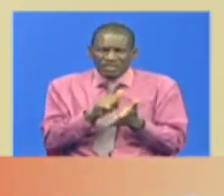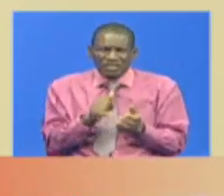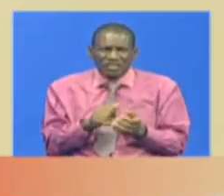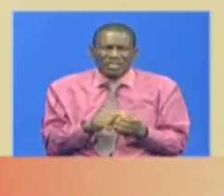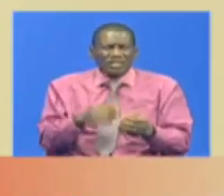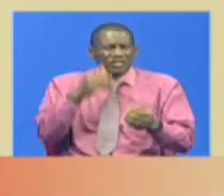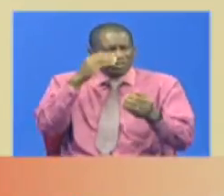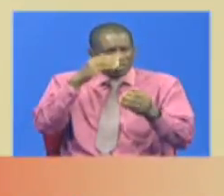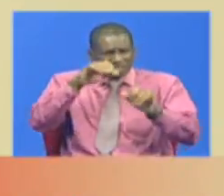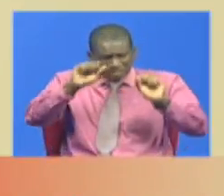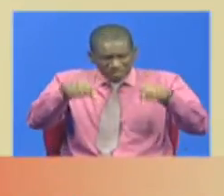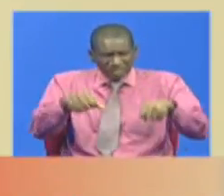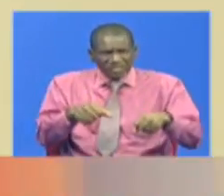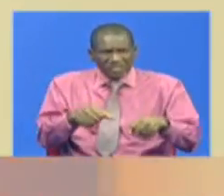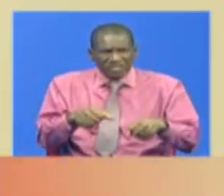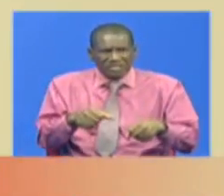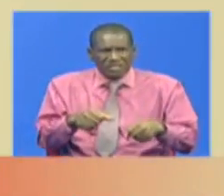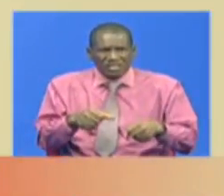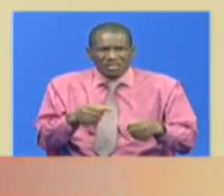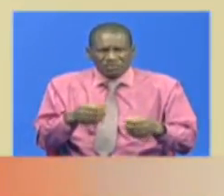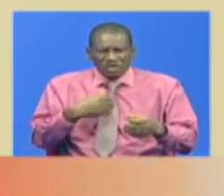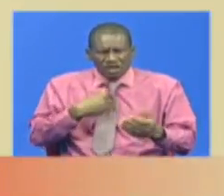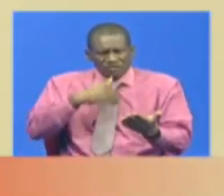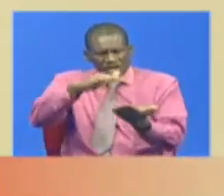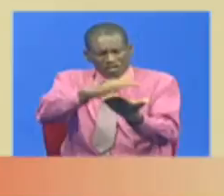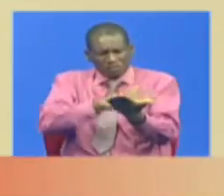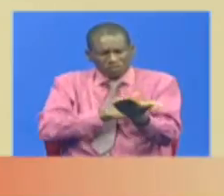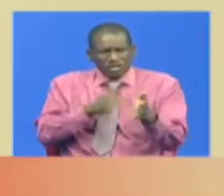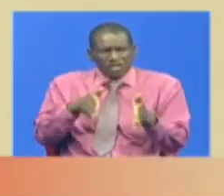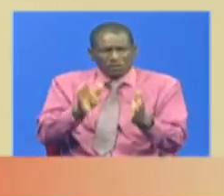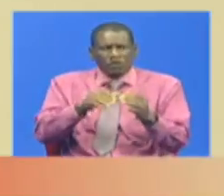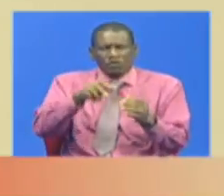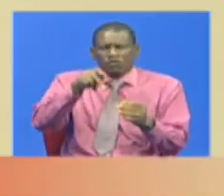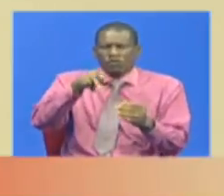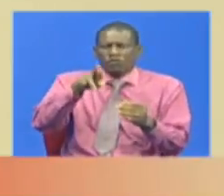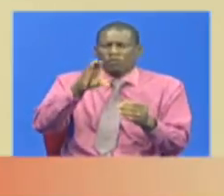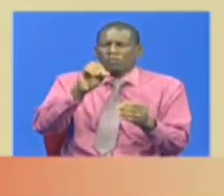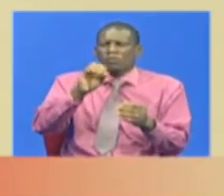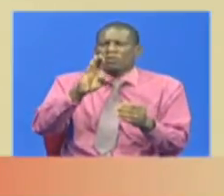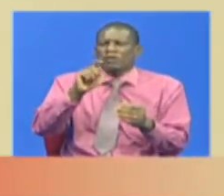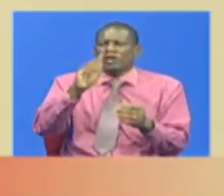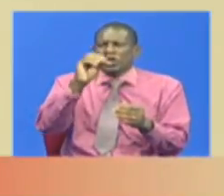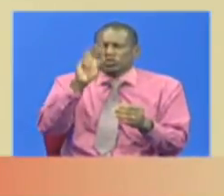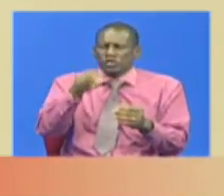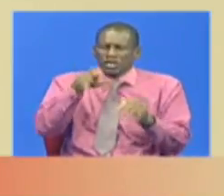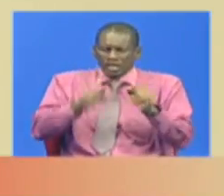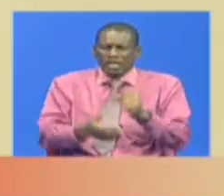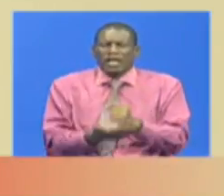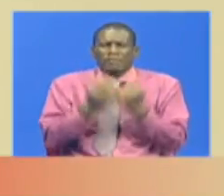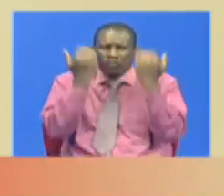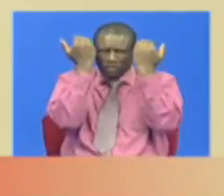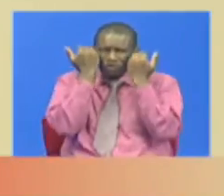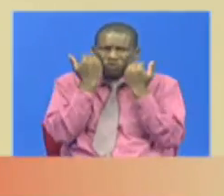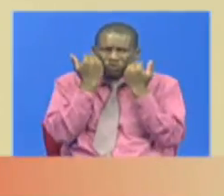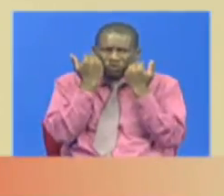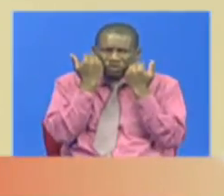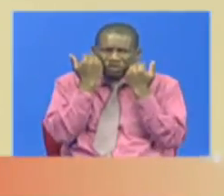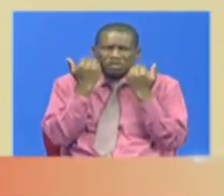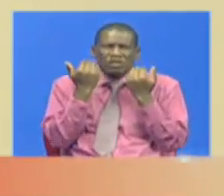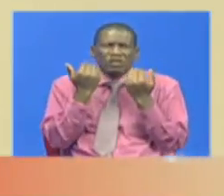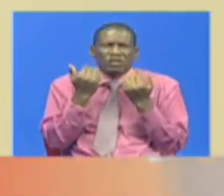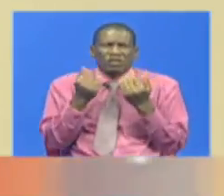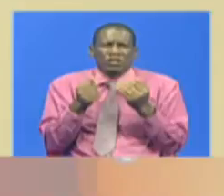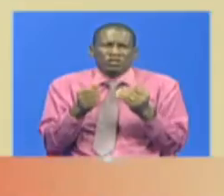indeed a pre-sentence report in form of the probation that is being sought could assist the court ascertain certain